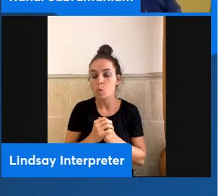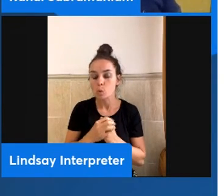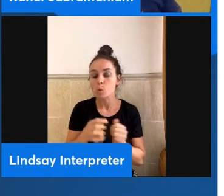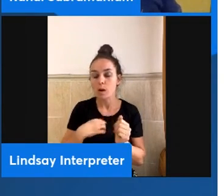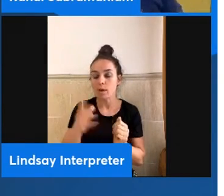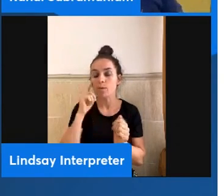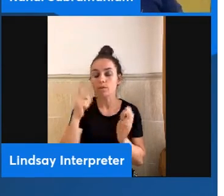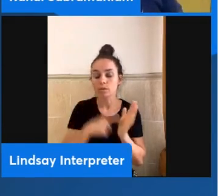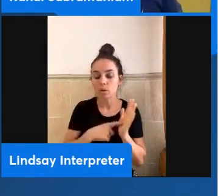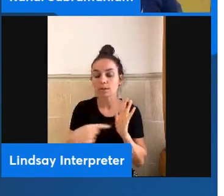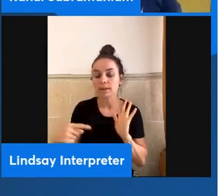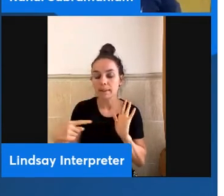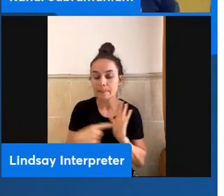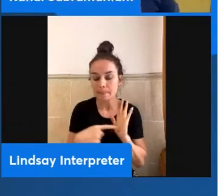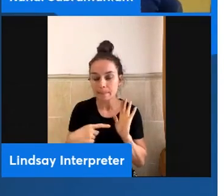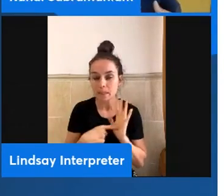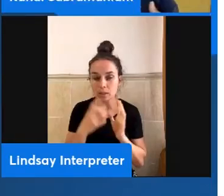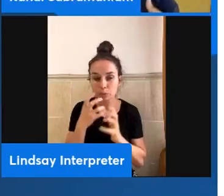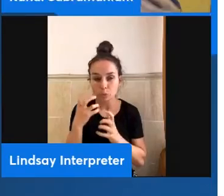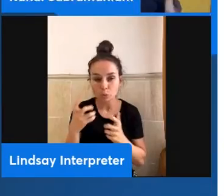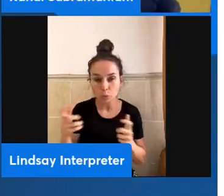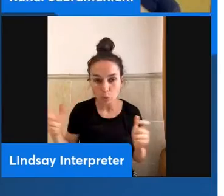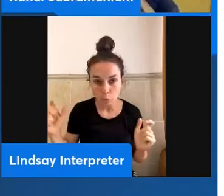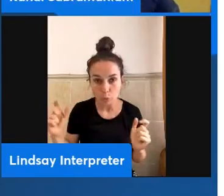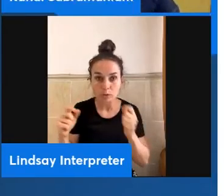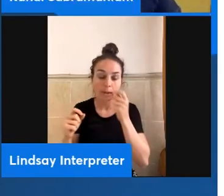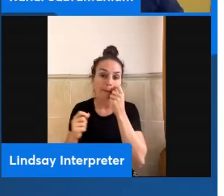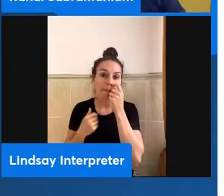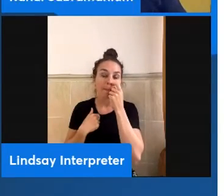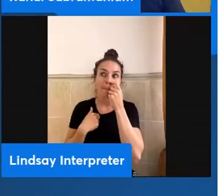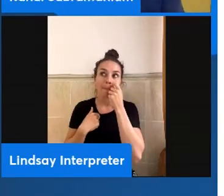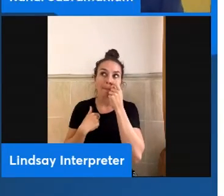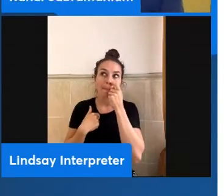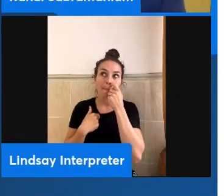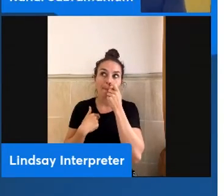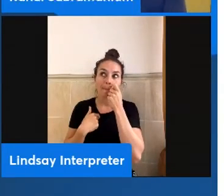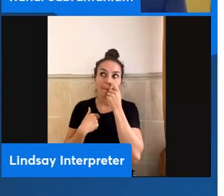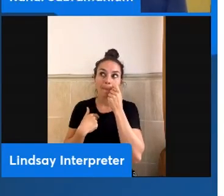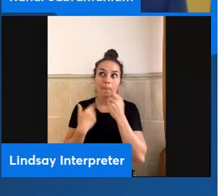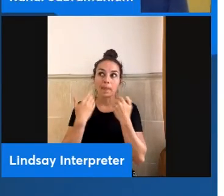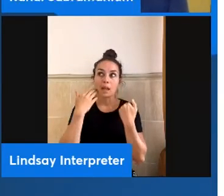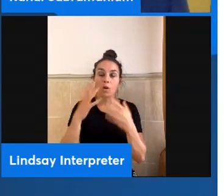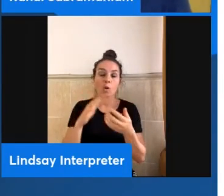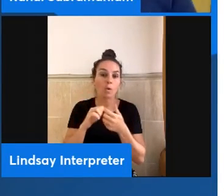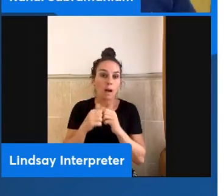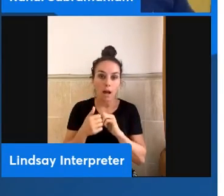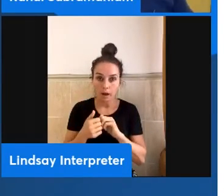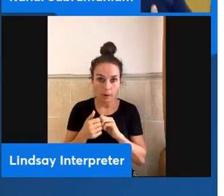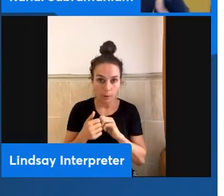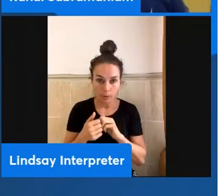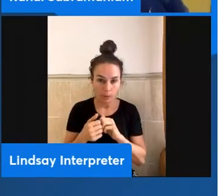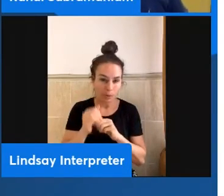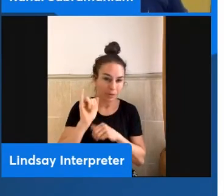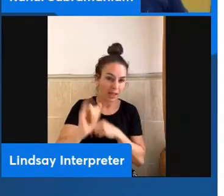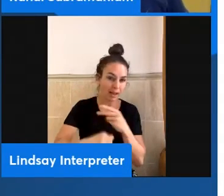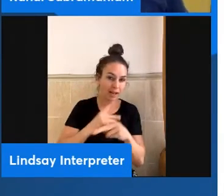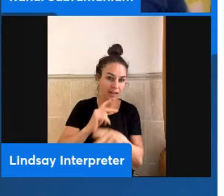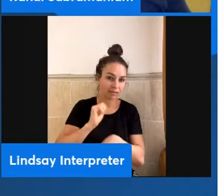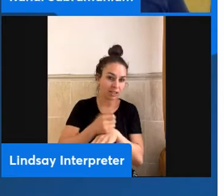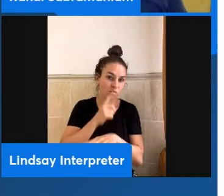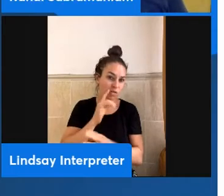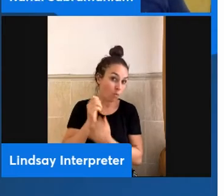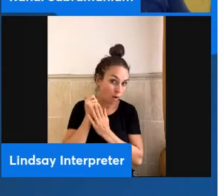bill. And I don't know how this kind of a setup really